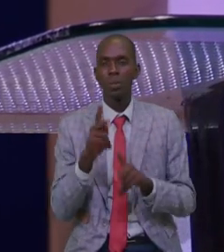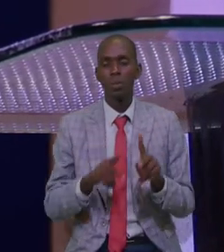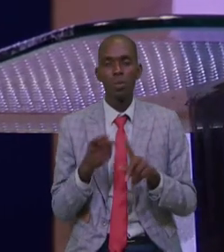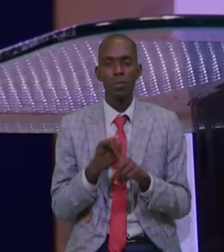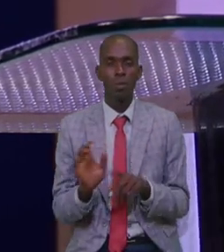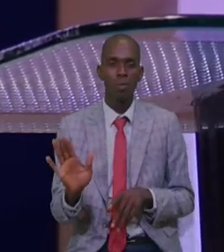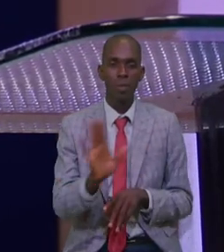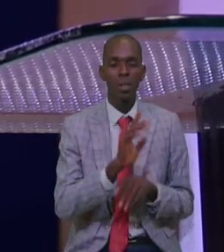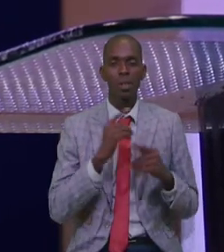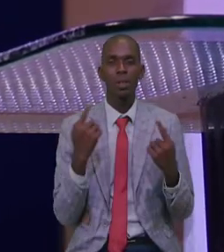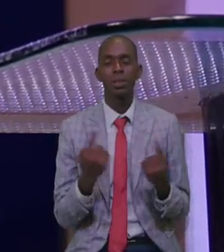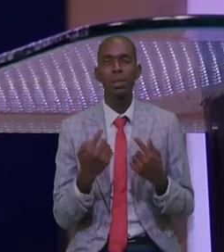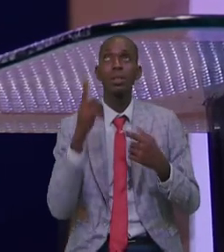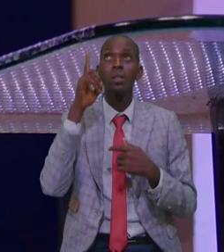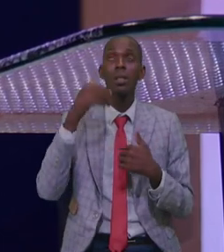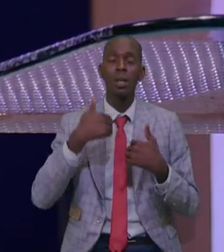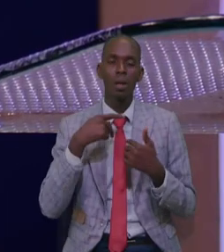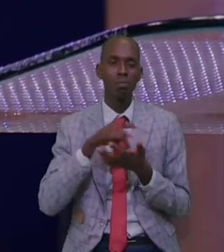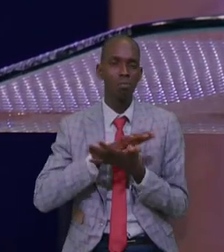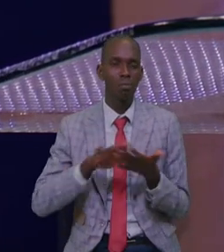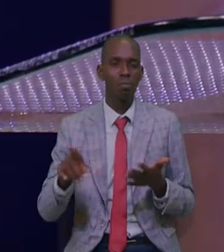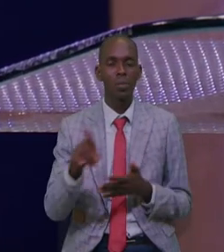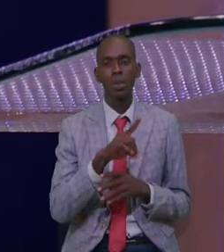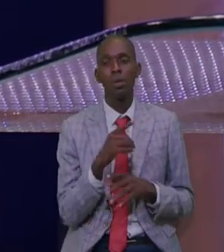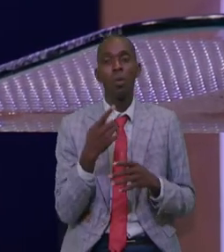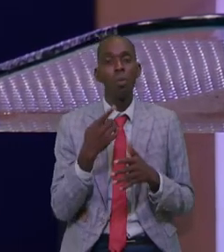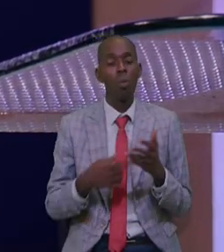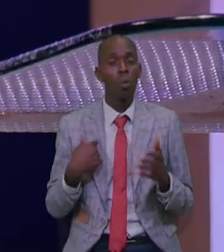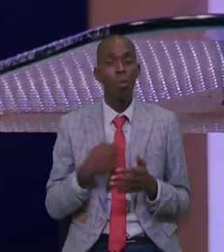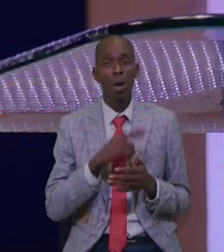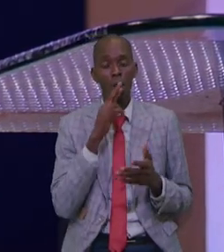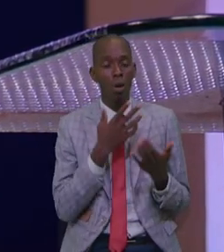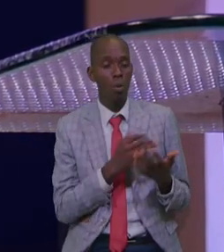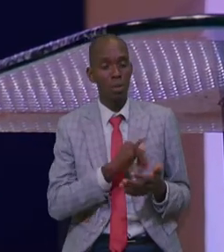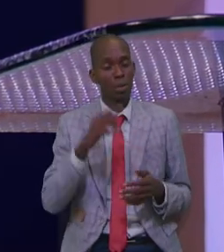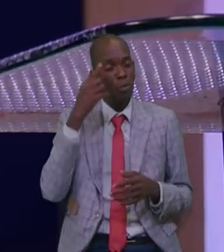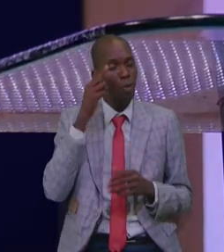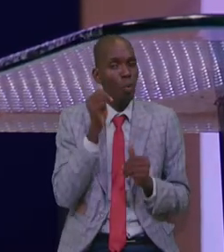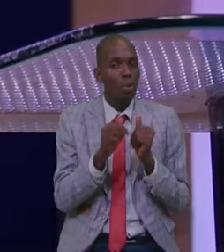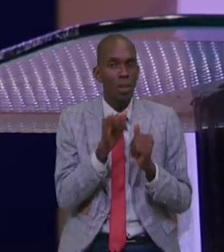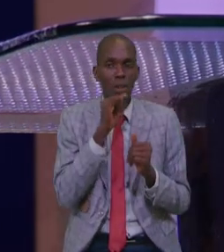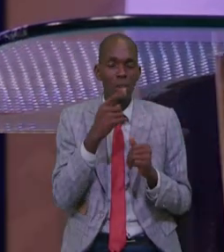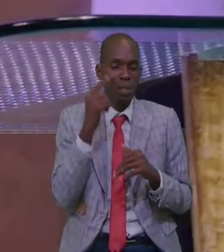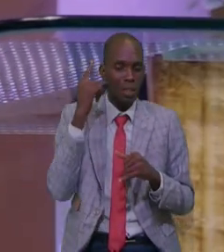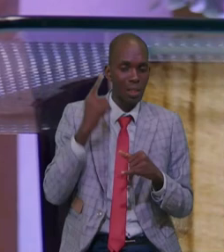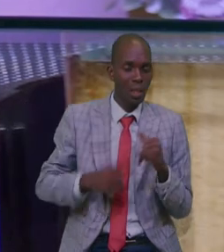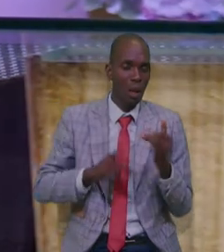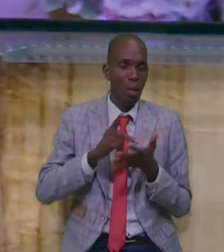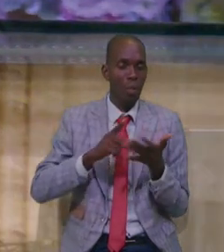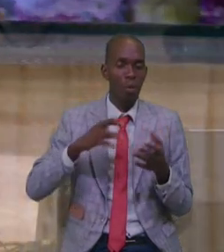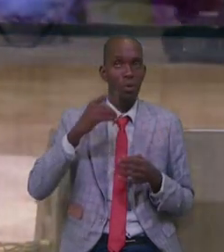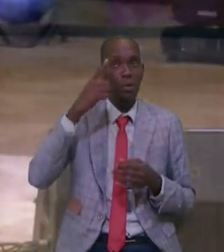has purified them. What we are waiting for now, which is the latter part of this dream, is the